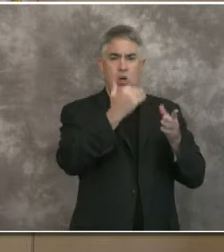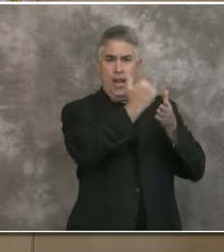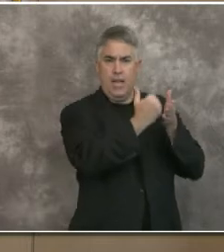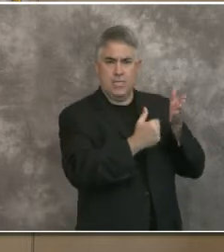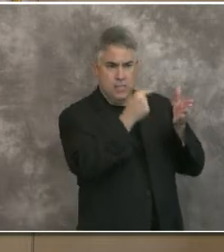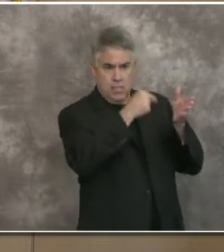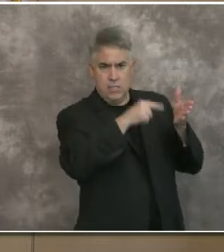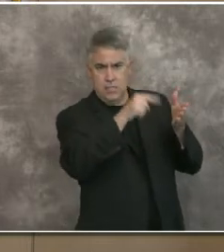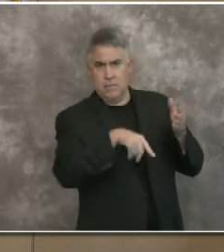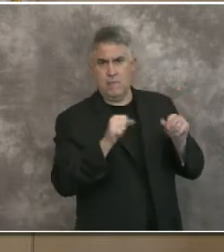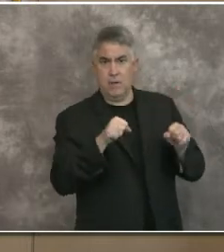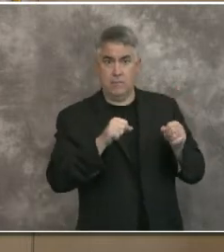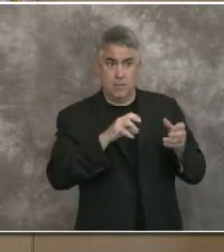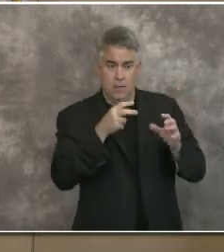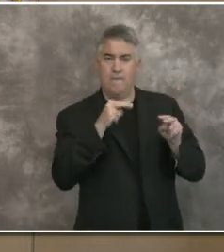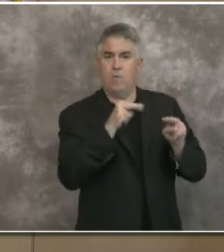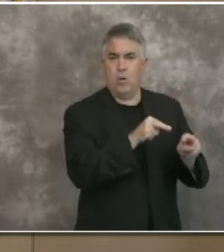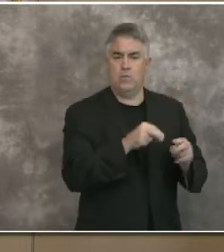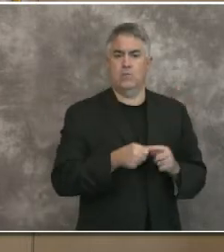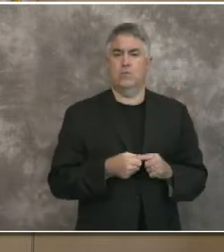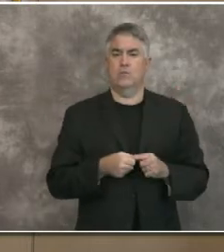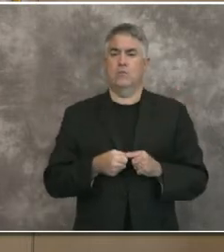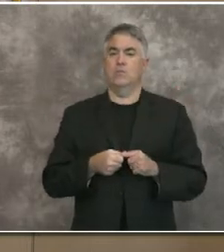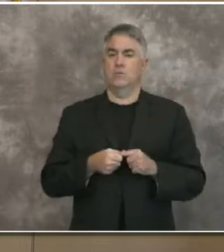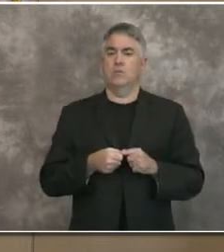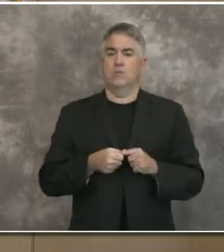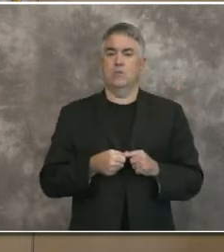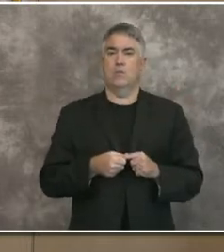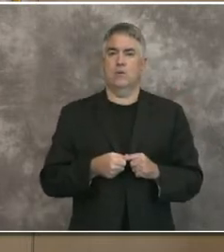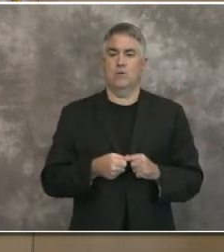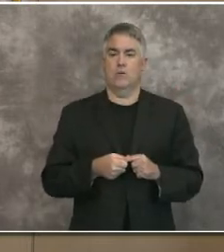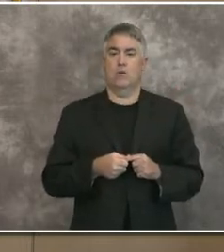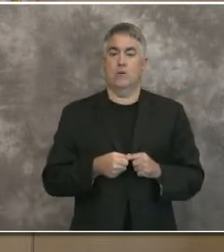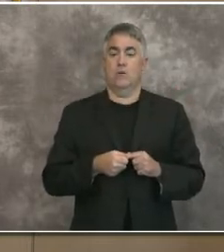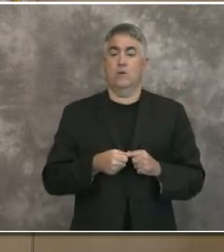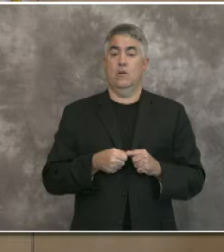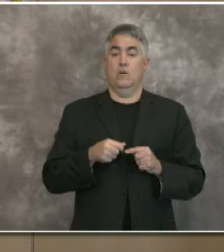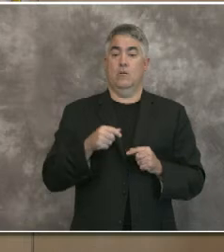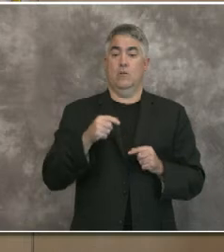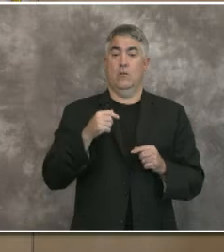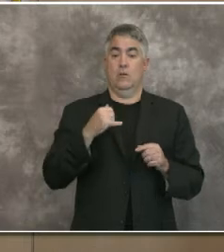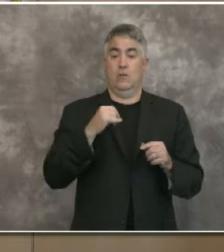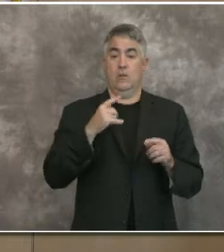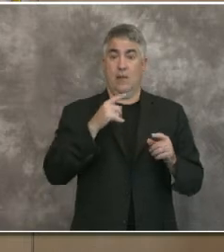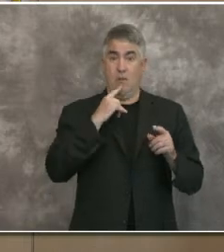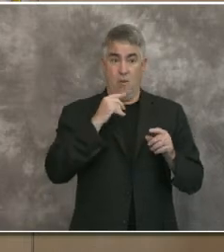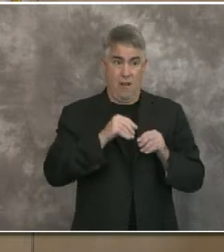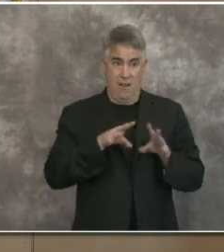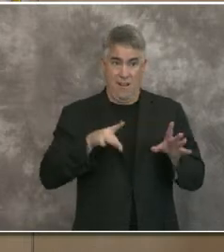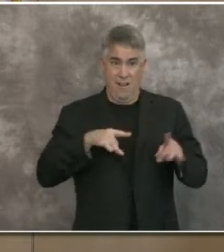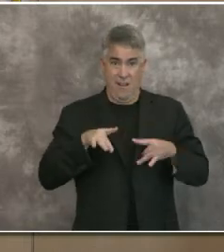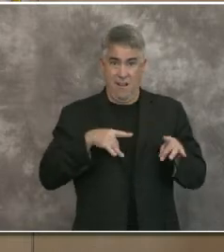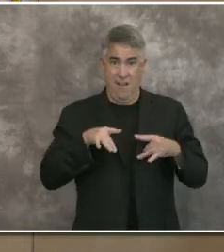a point, the increase in cases reported today as a result